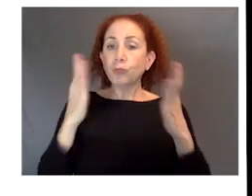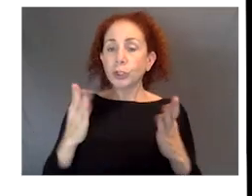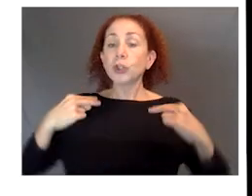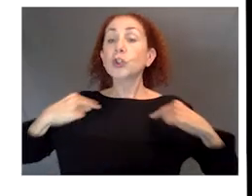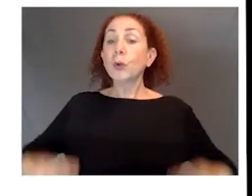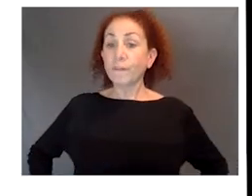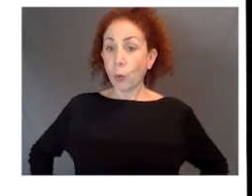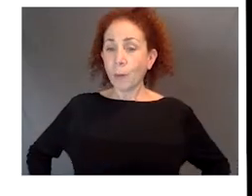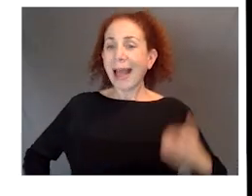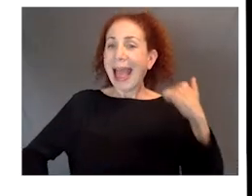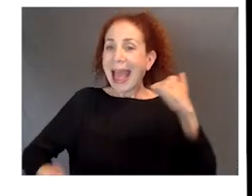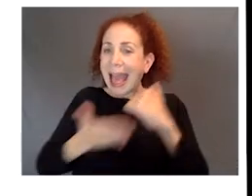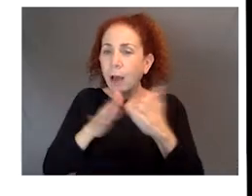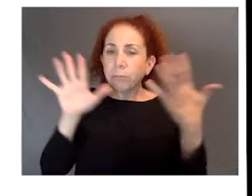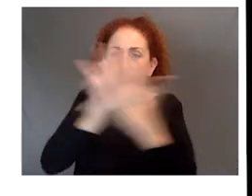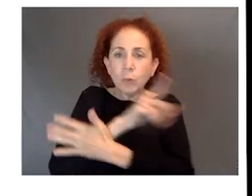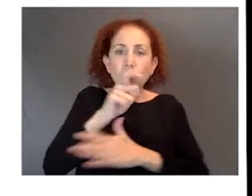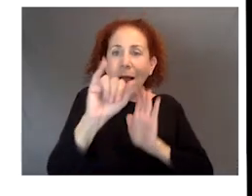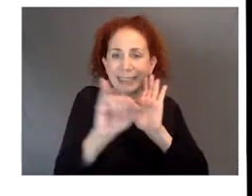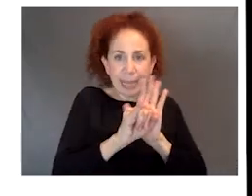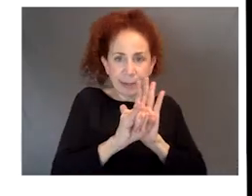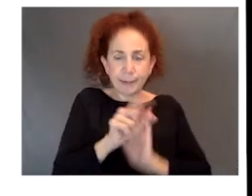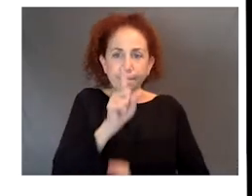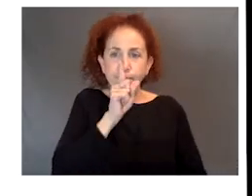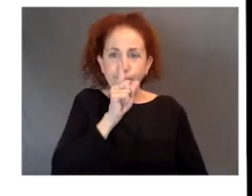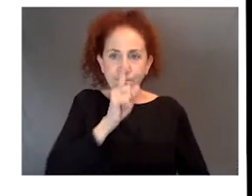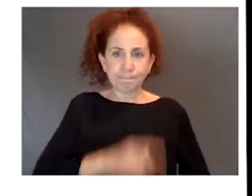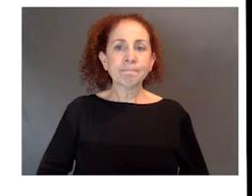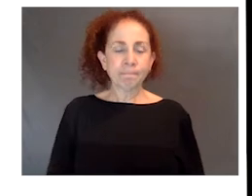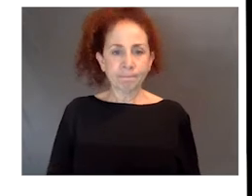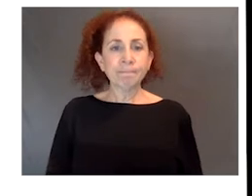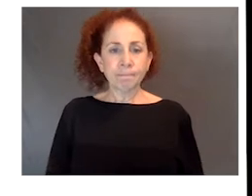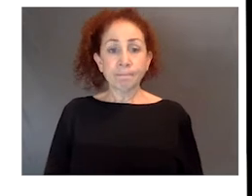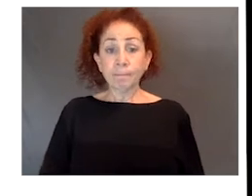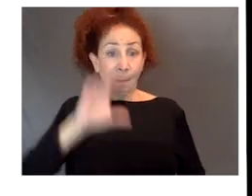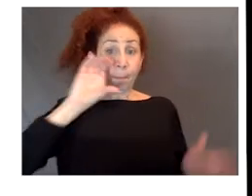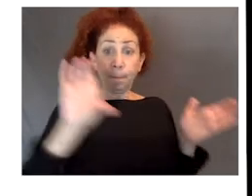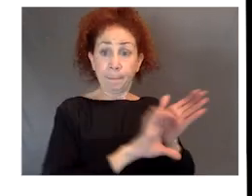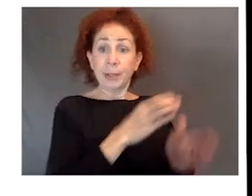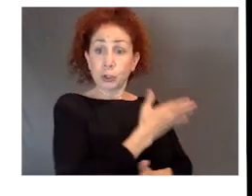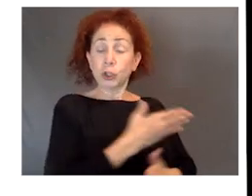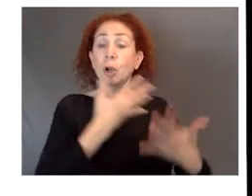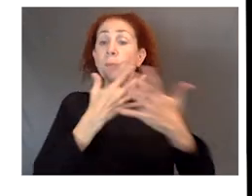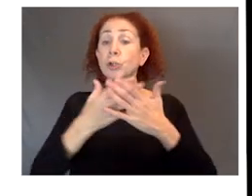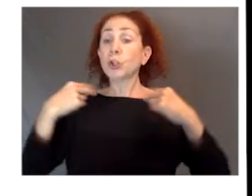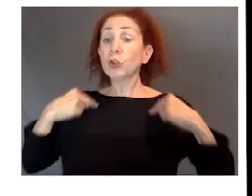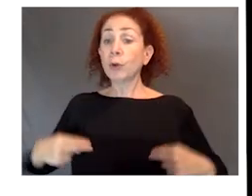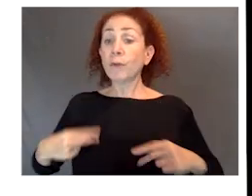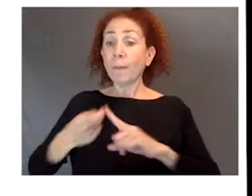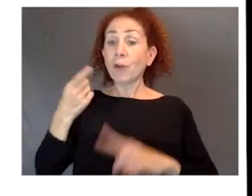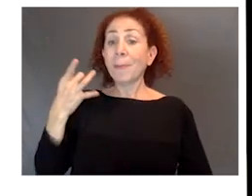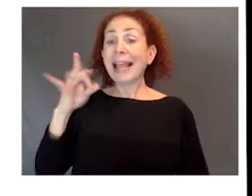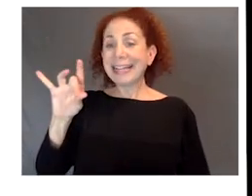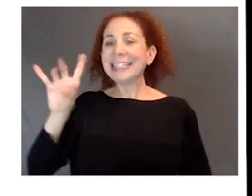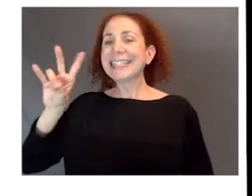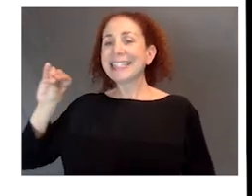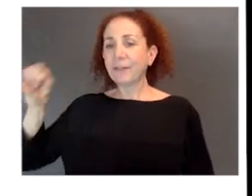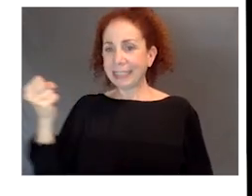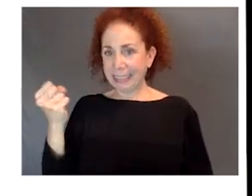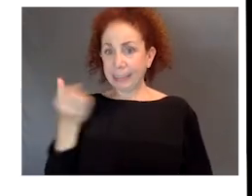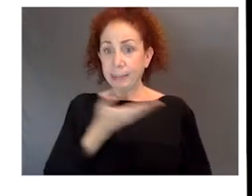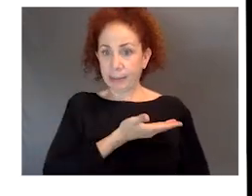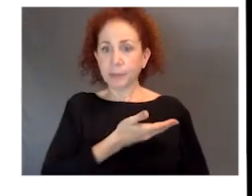prisoner uniform to help conceal the identity of the prisoner. This is a picture of the prisoner uniform from the